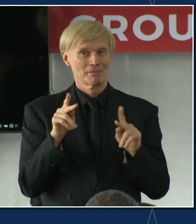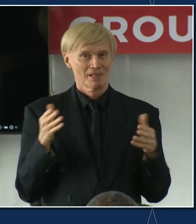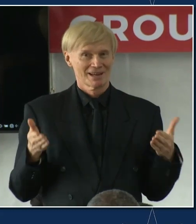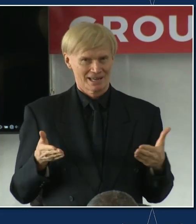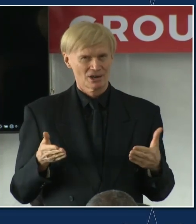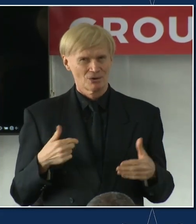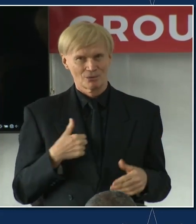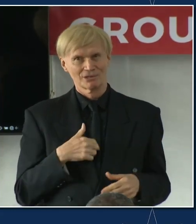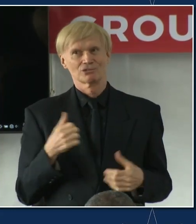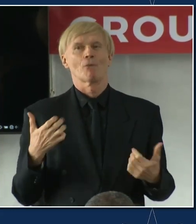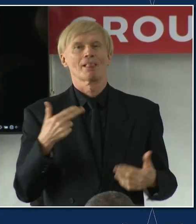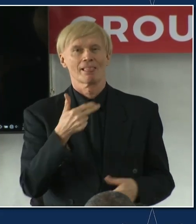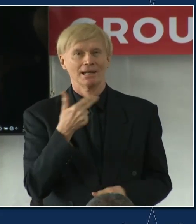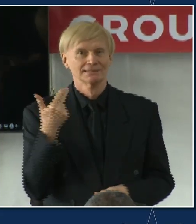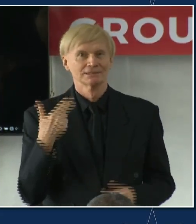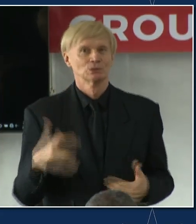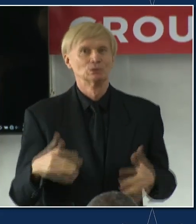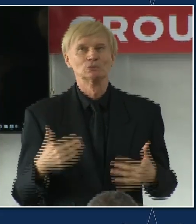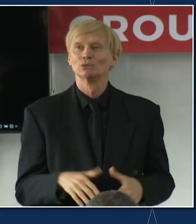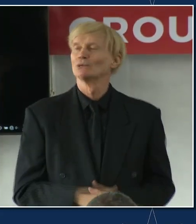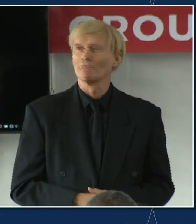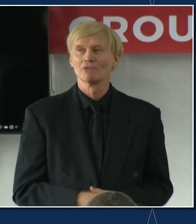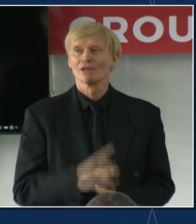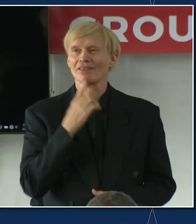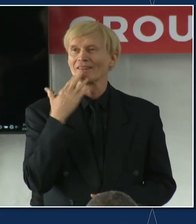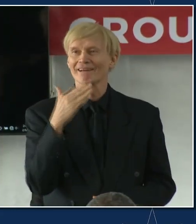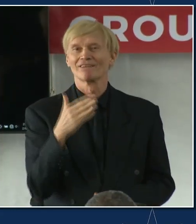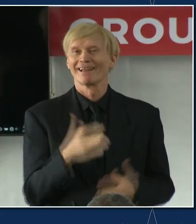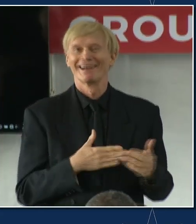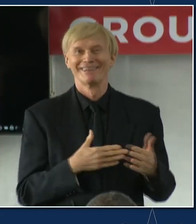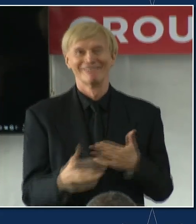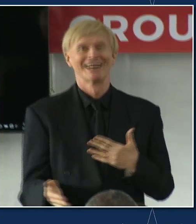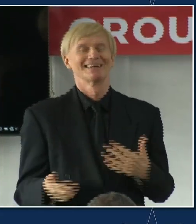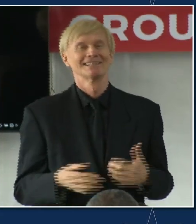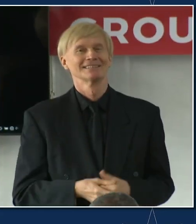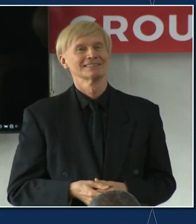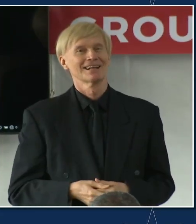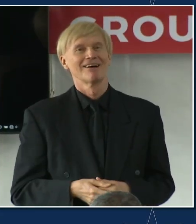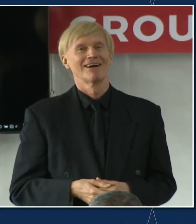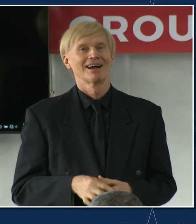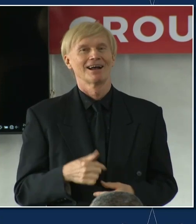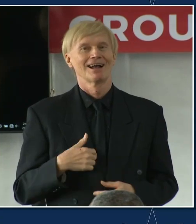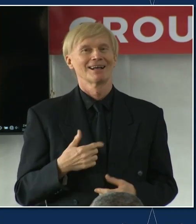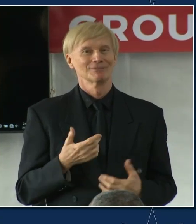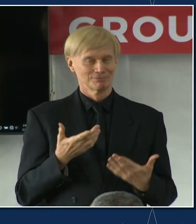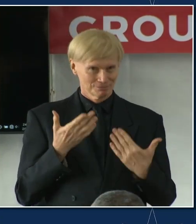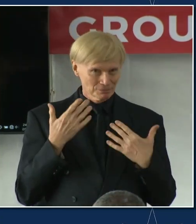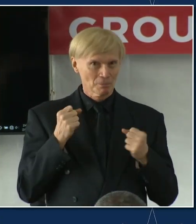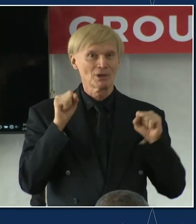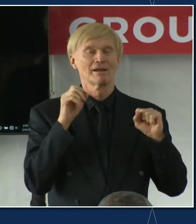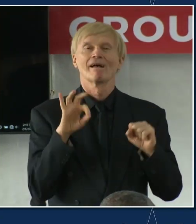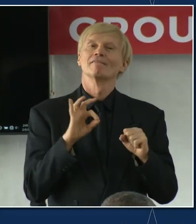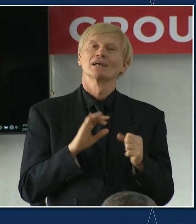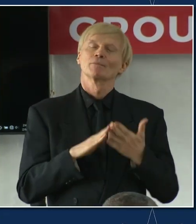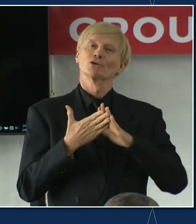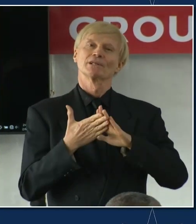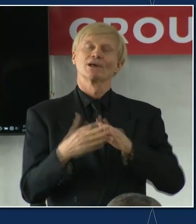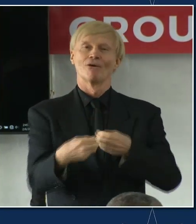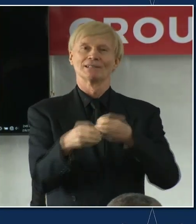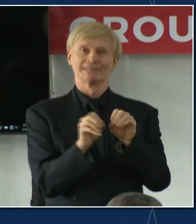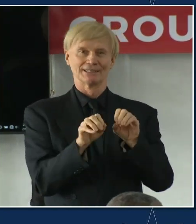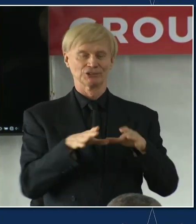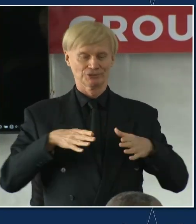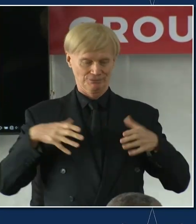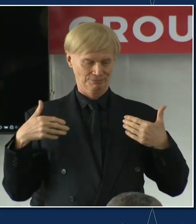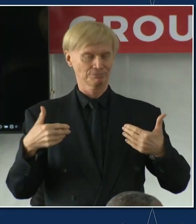We are just so blessed. I'm so thankful anyway. So I'm the president of the Community Organization Subco, and it is